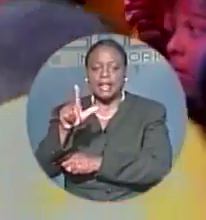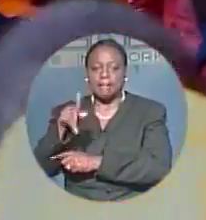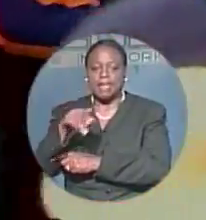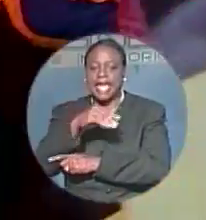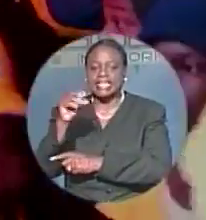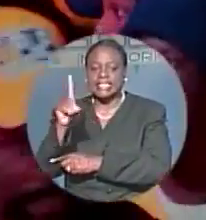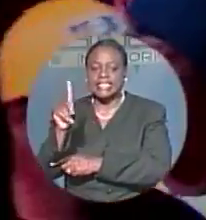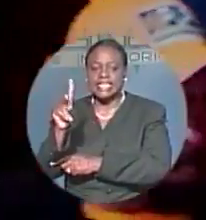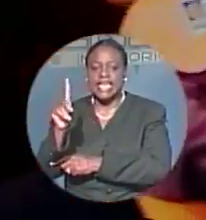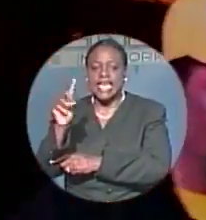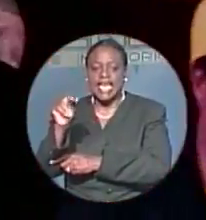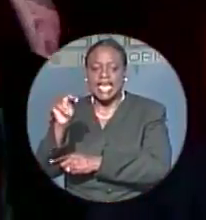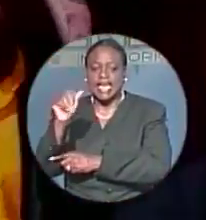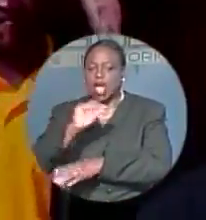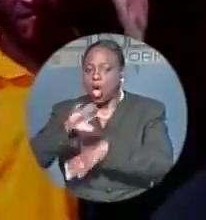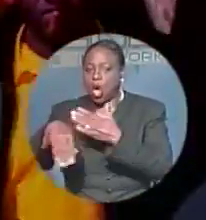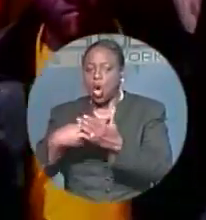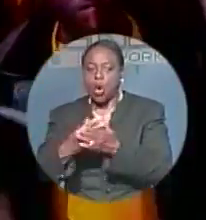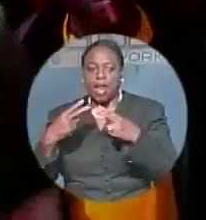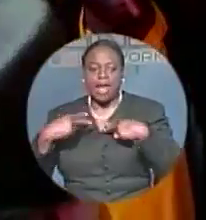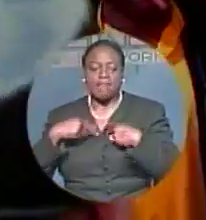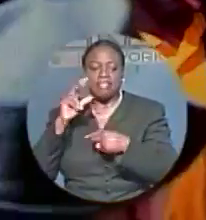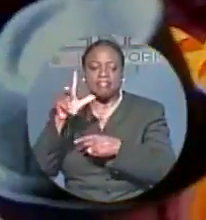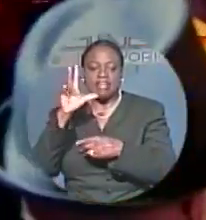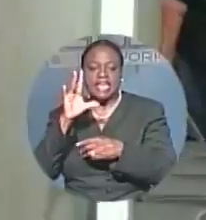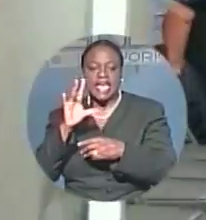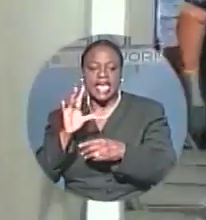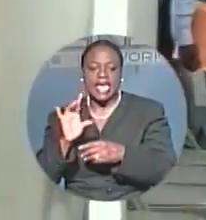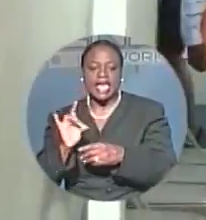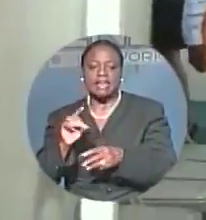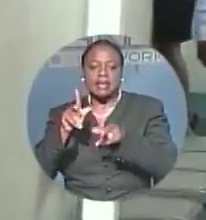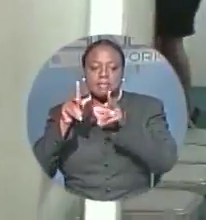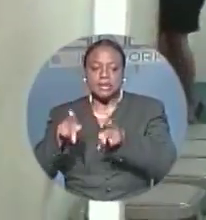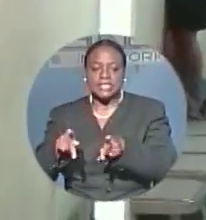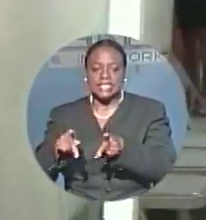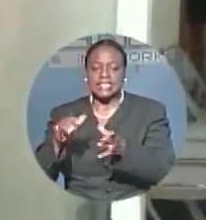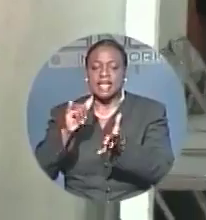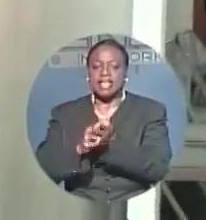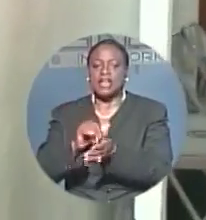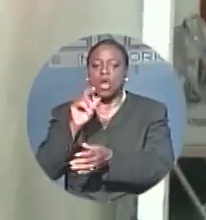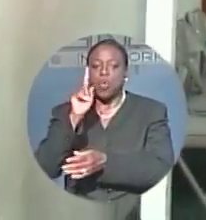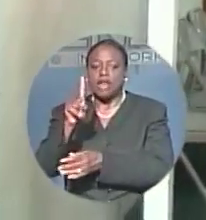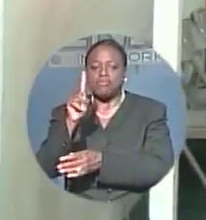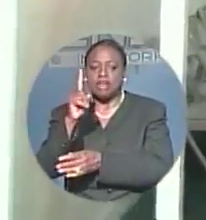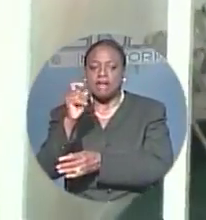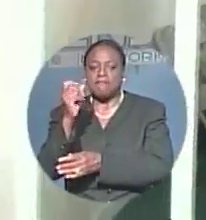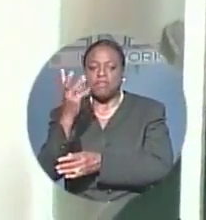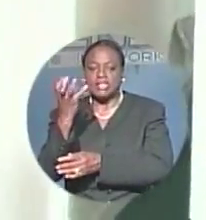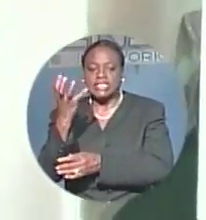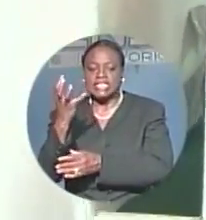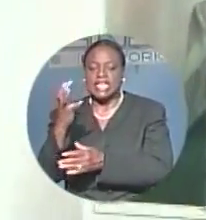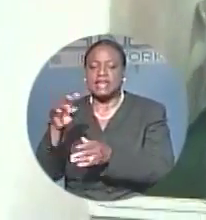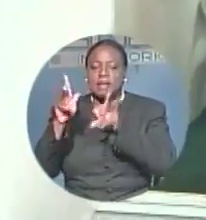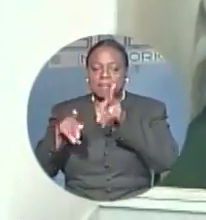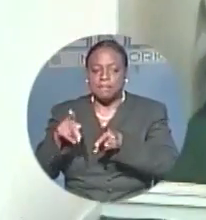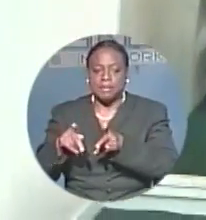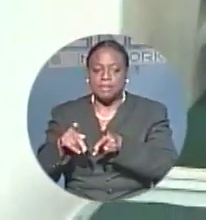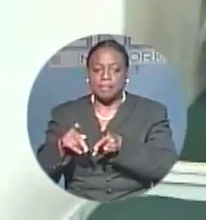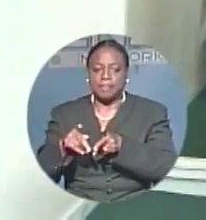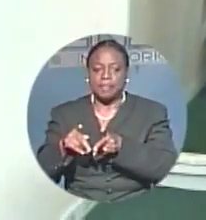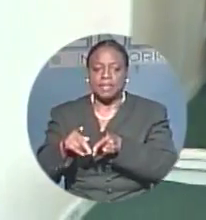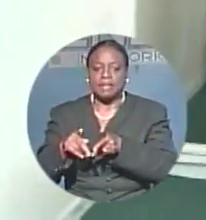candidates for each constituency, that already amounts to some 114 candidates, this plus smaller